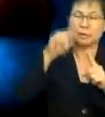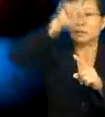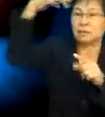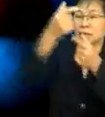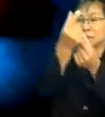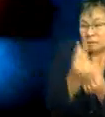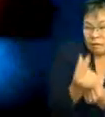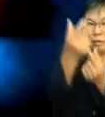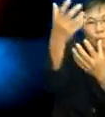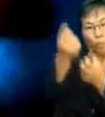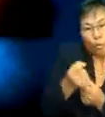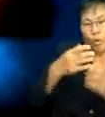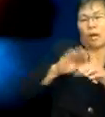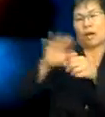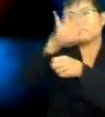gravity.